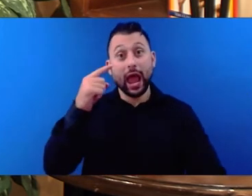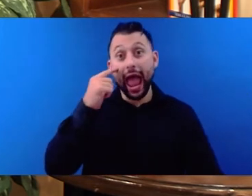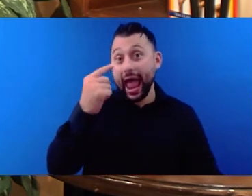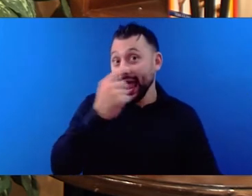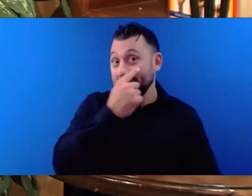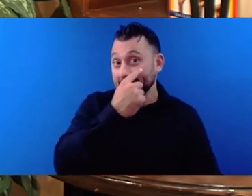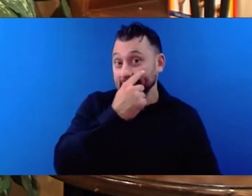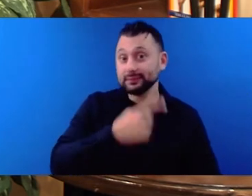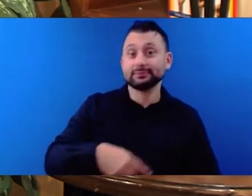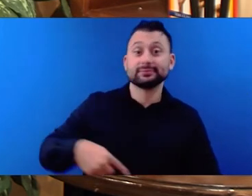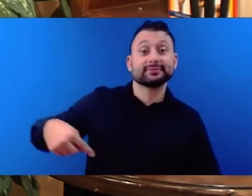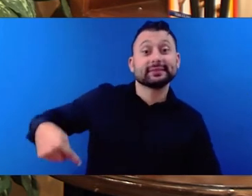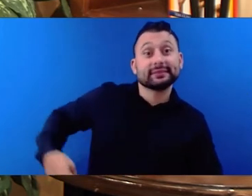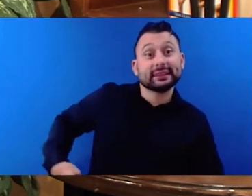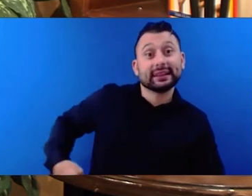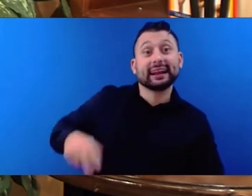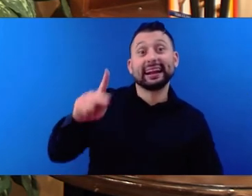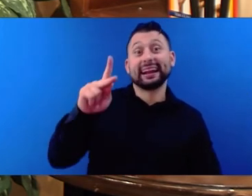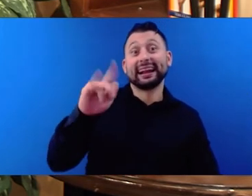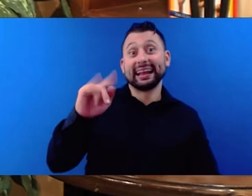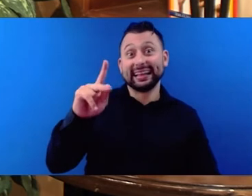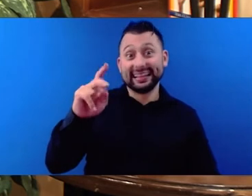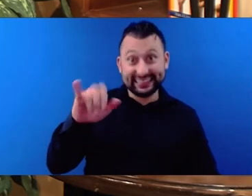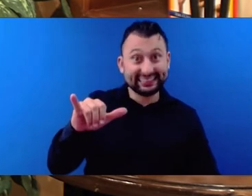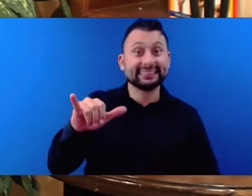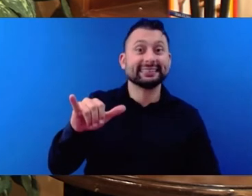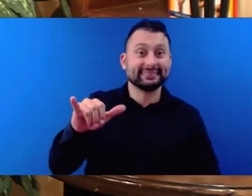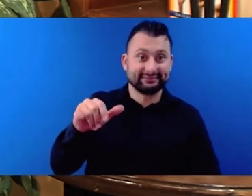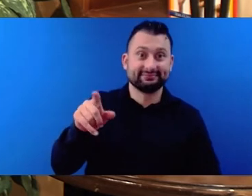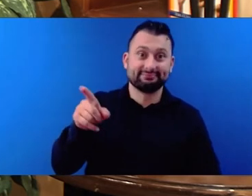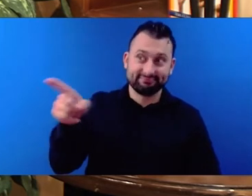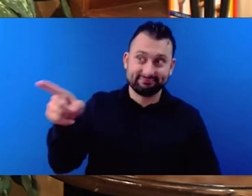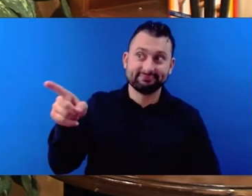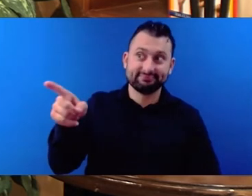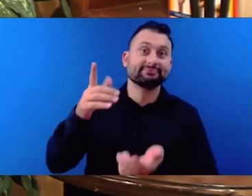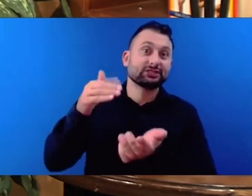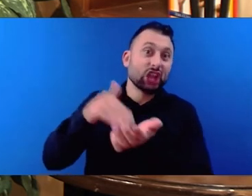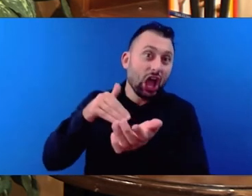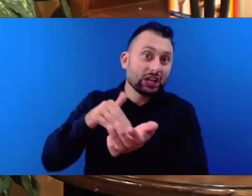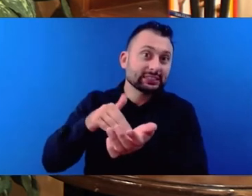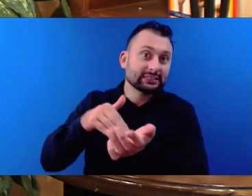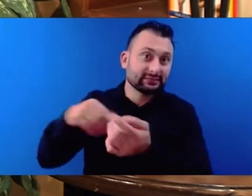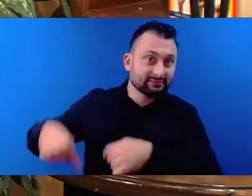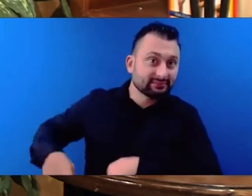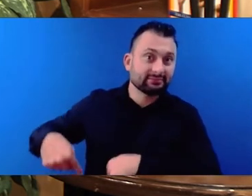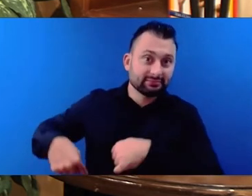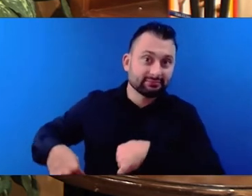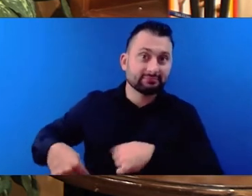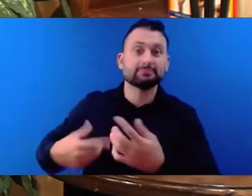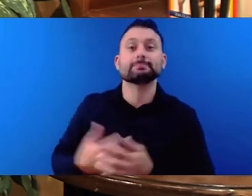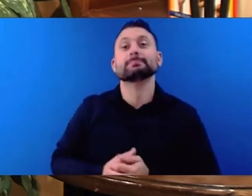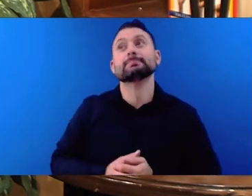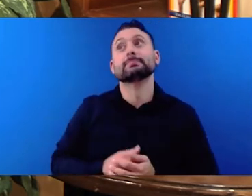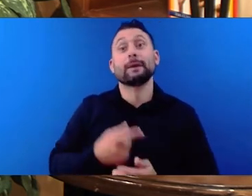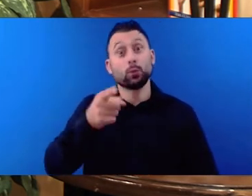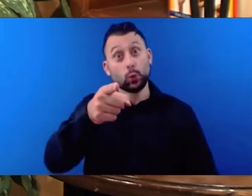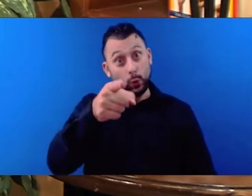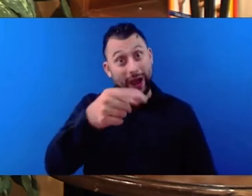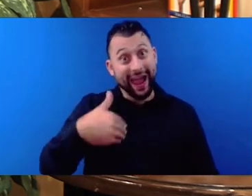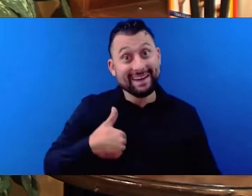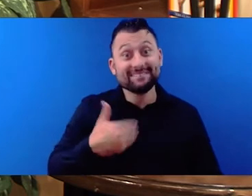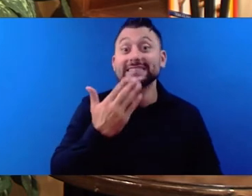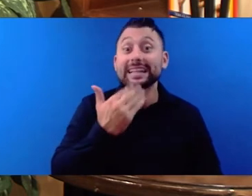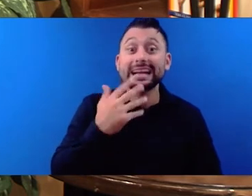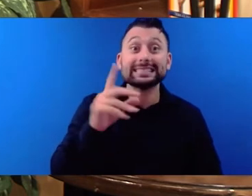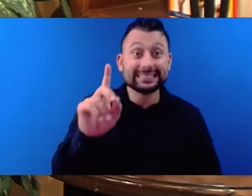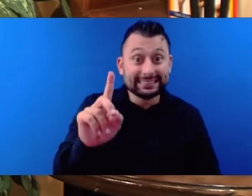diabetic patients in our office regularly. And that's based off of how frequently, I should say, is based off of